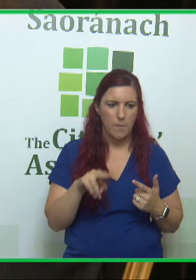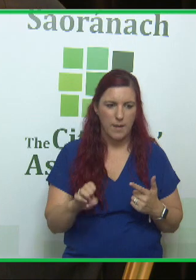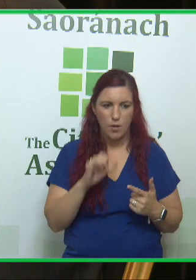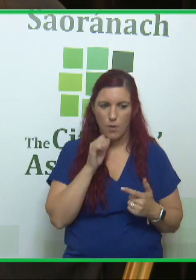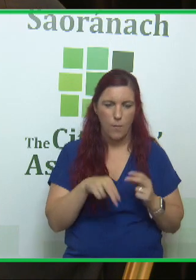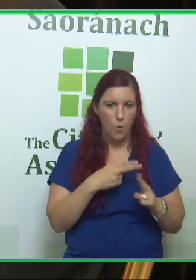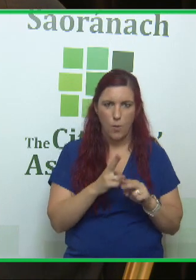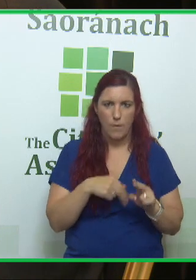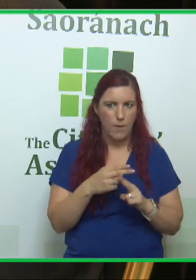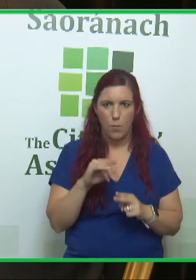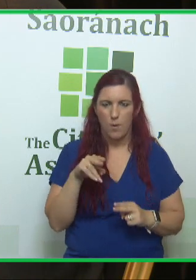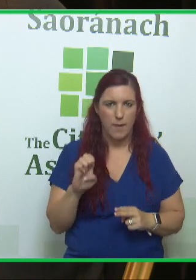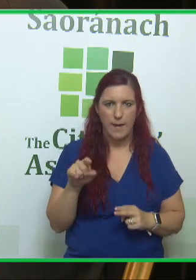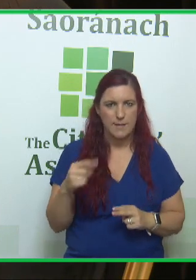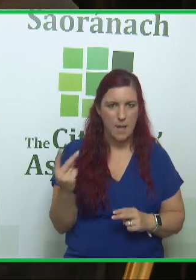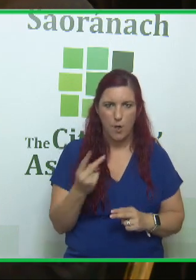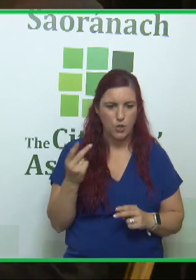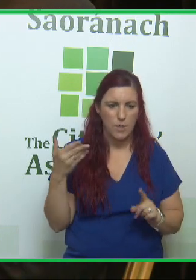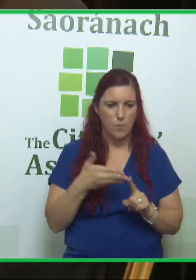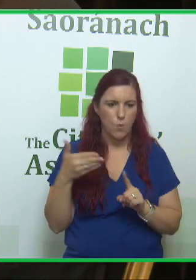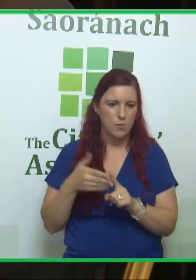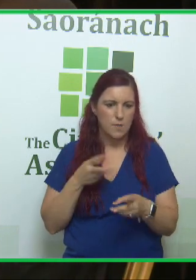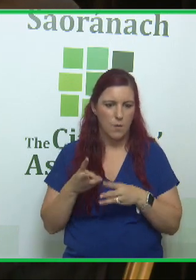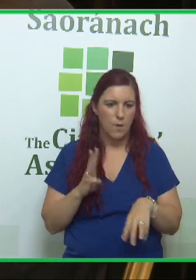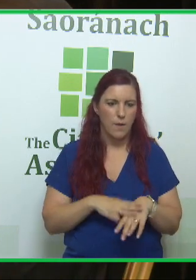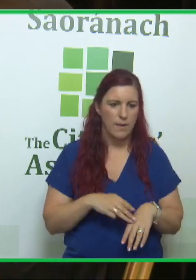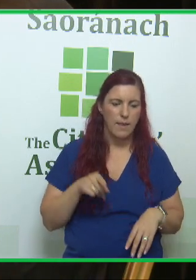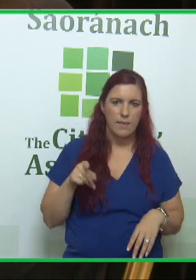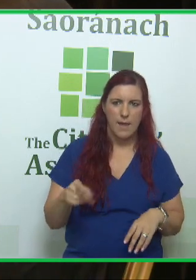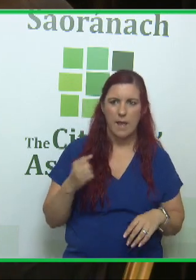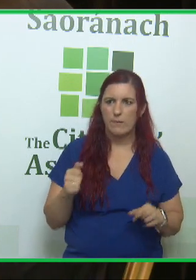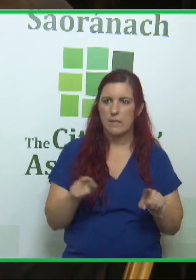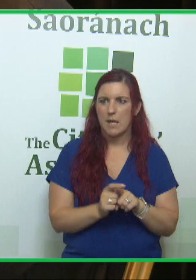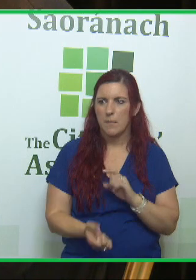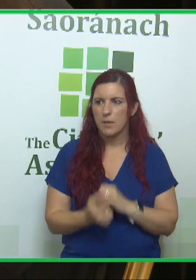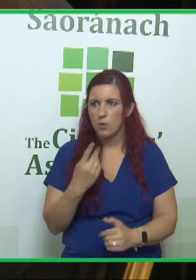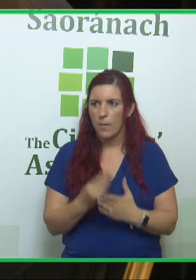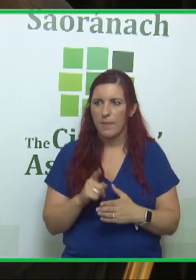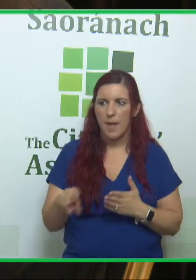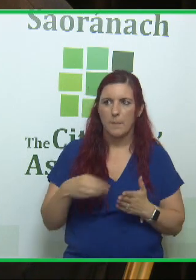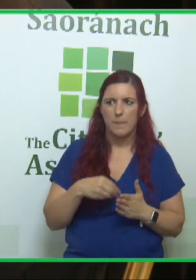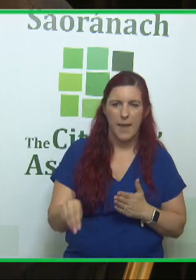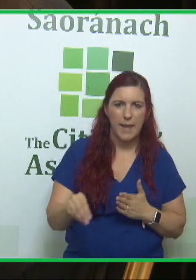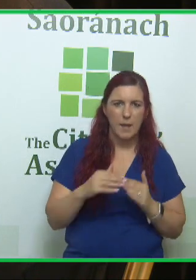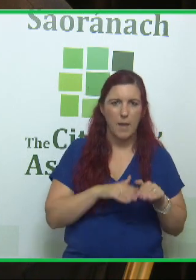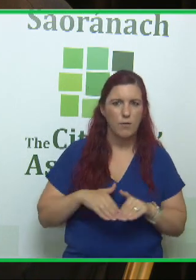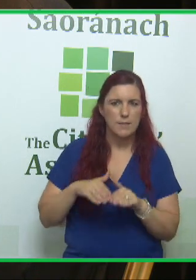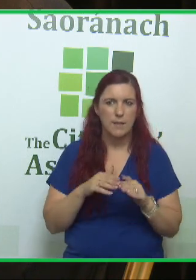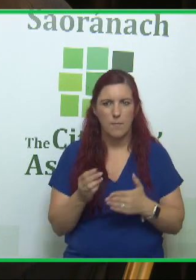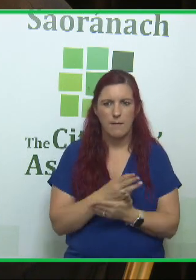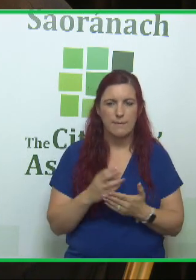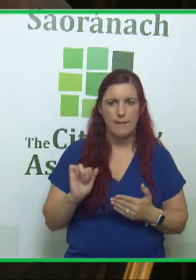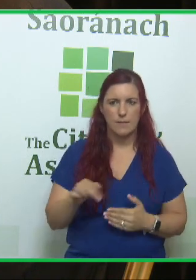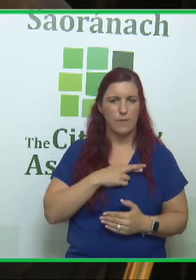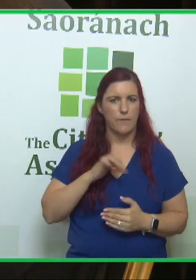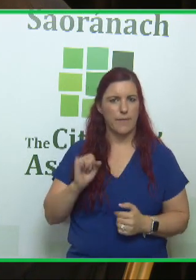without Coolmine. It's the partnership approach that is working. They have the same issue with that pay parity piece. That's a reality for their staff